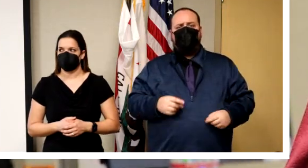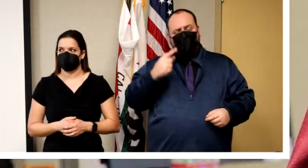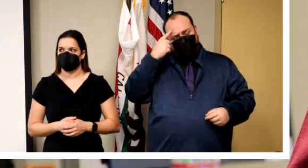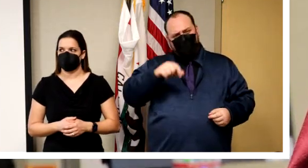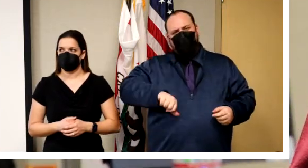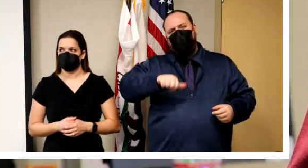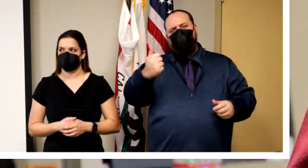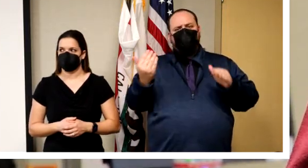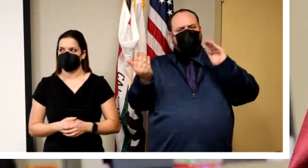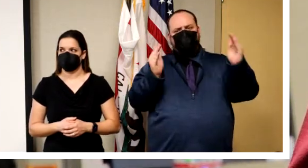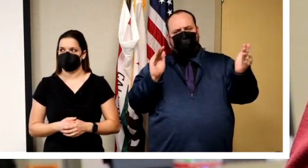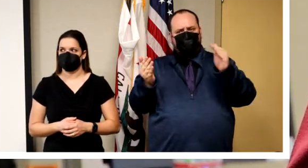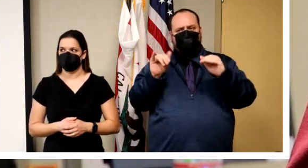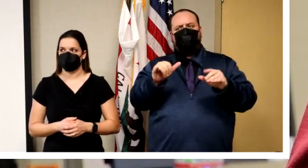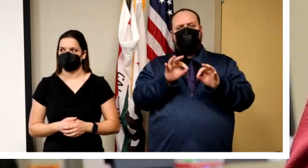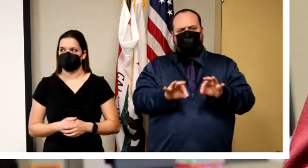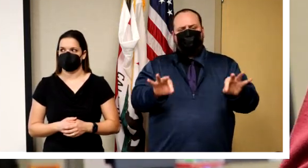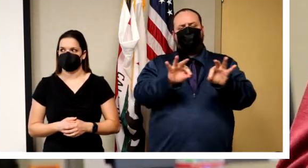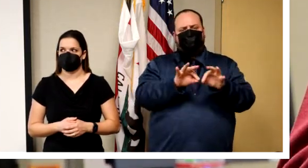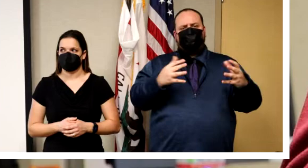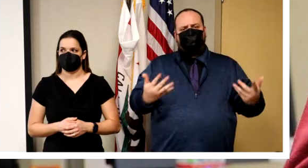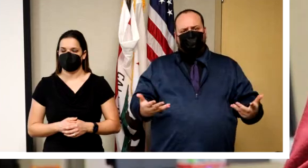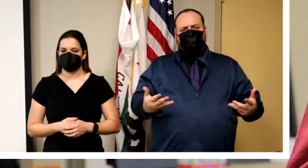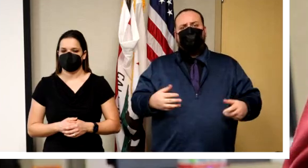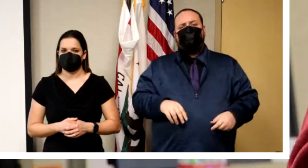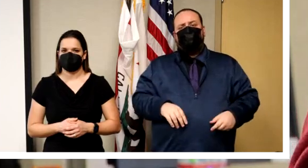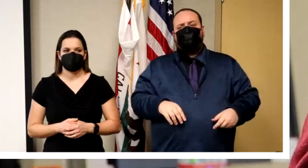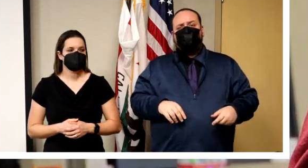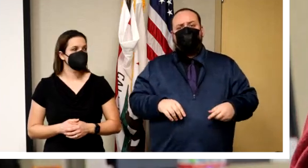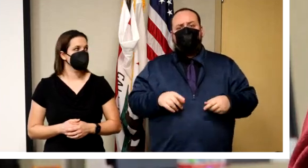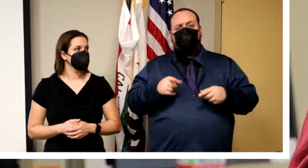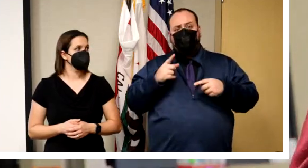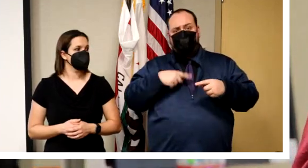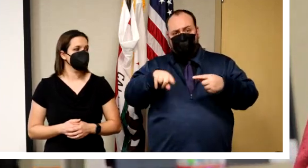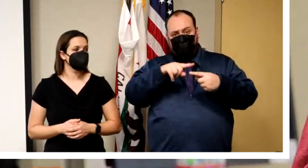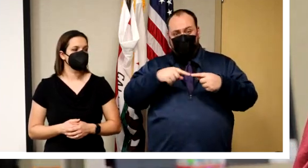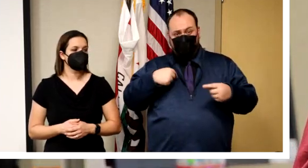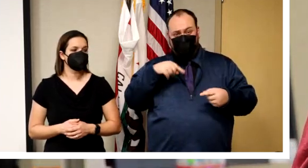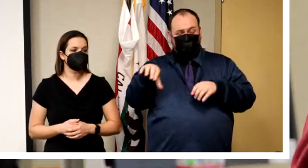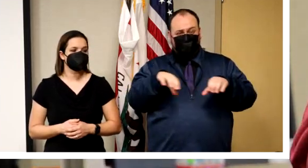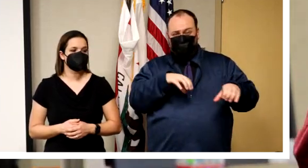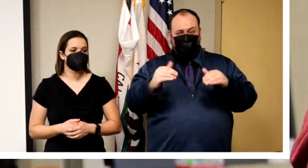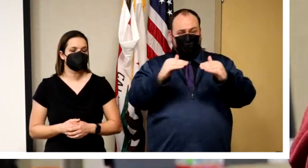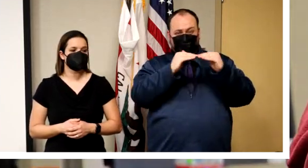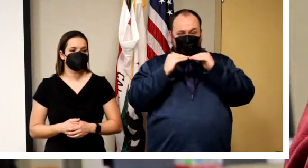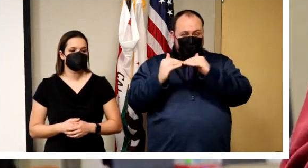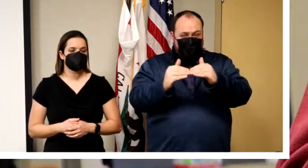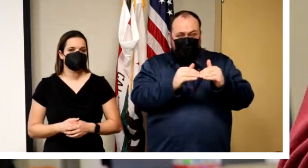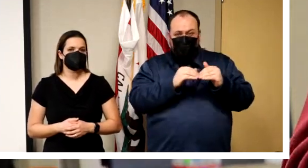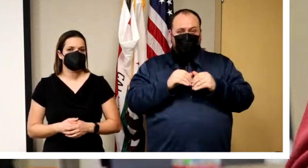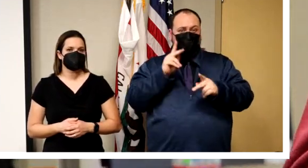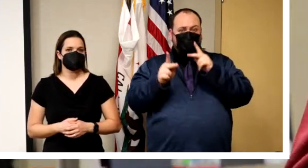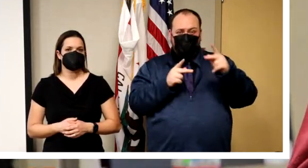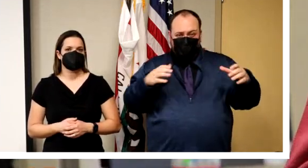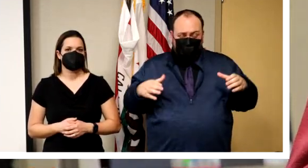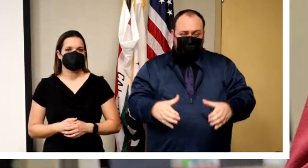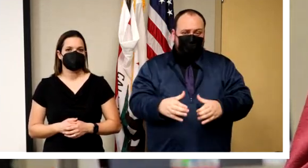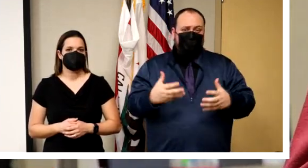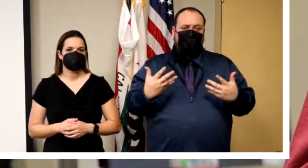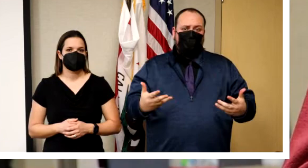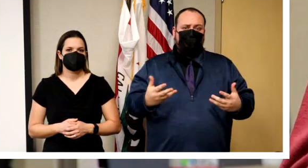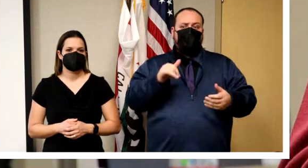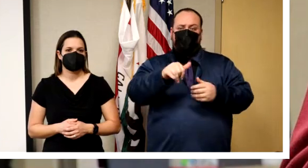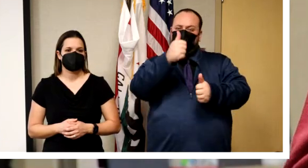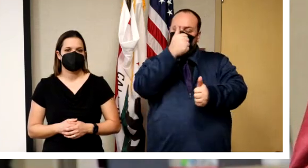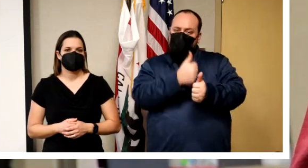another comparison that's important. So when we're doing equal population for the zones, it's every living heartbeat,